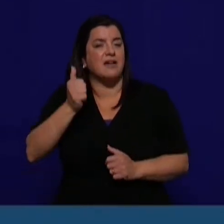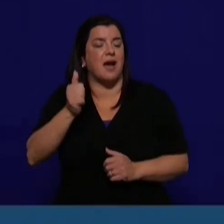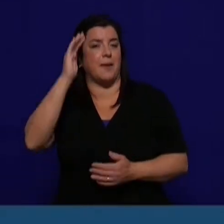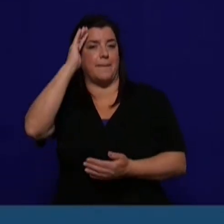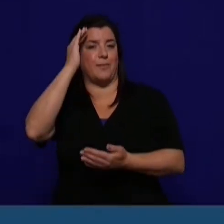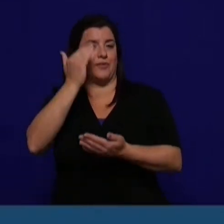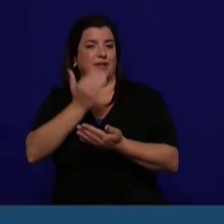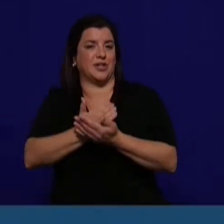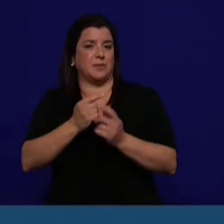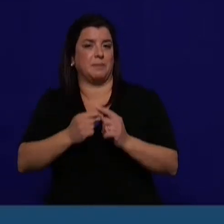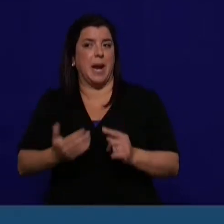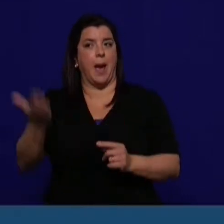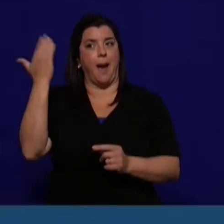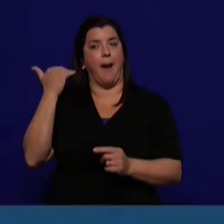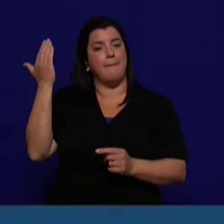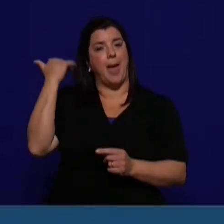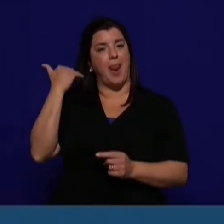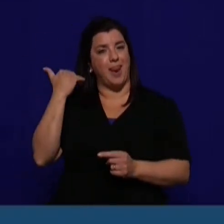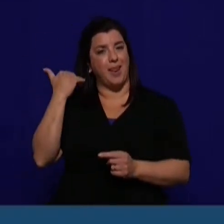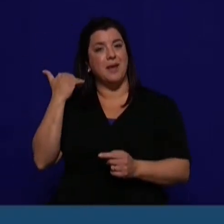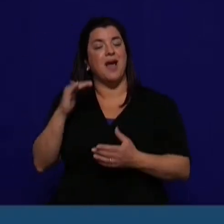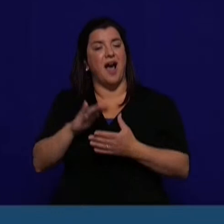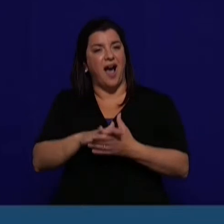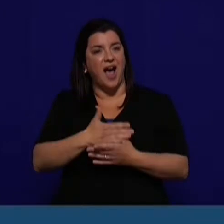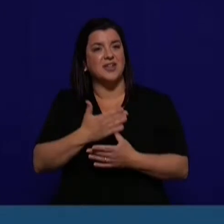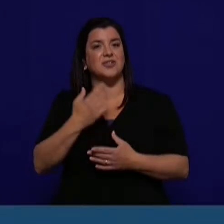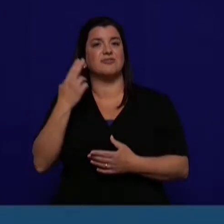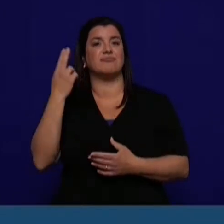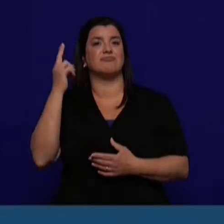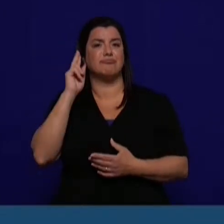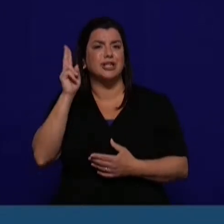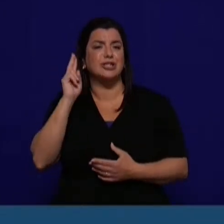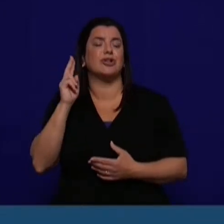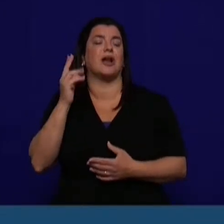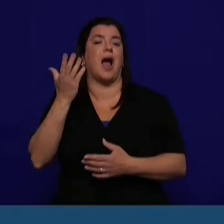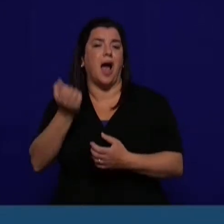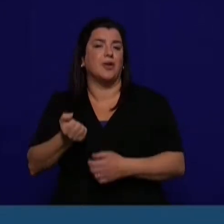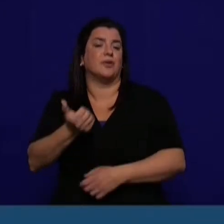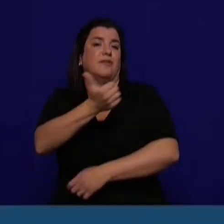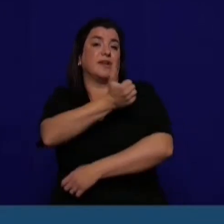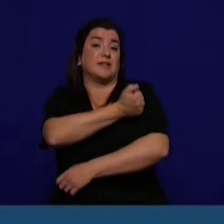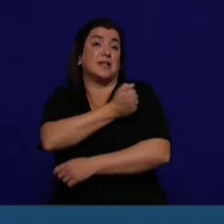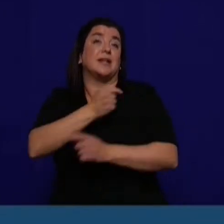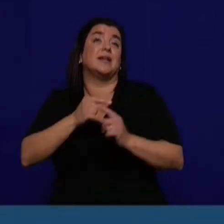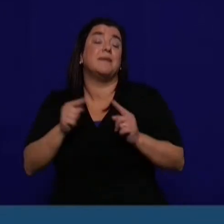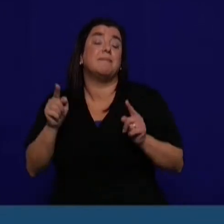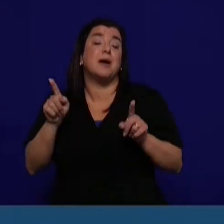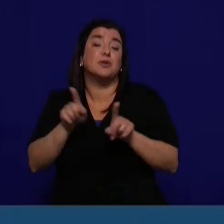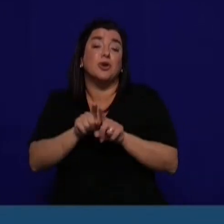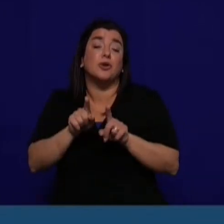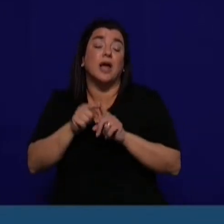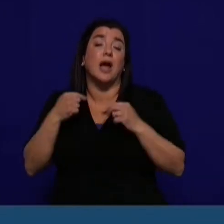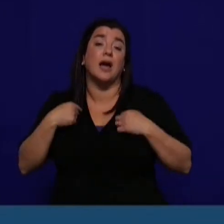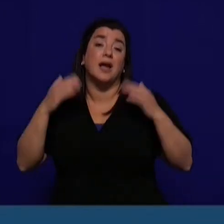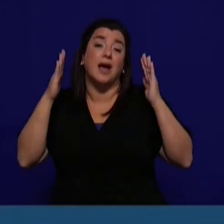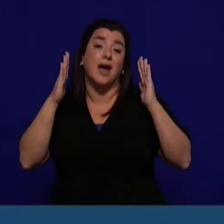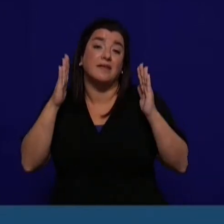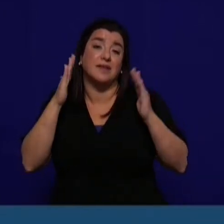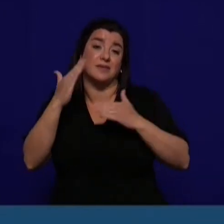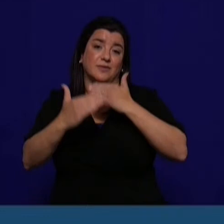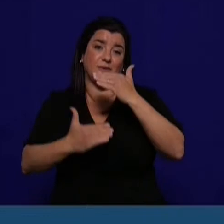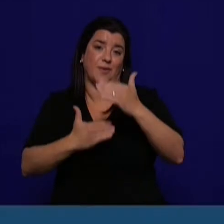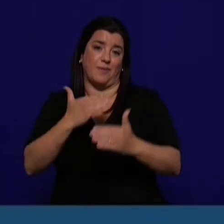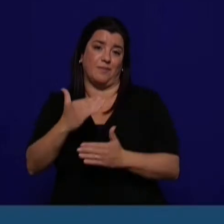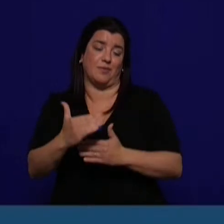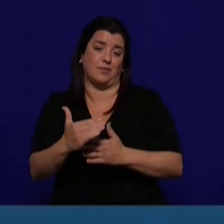minn dan l-aspett allura għaliex l-adulti huma imlaqmin. Però dejjem għandna nieħdu l-kawteli, speċjalment jekk hemm xi